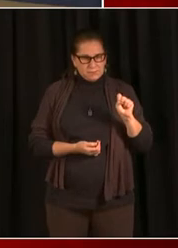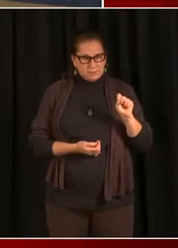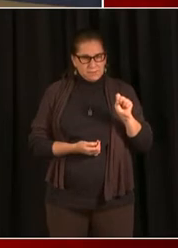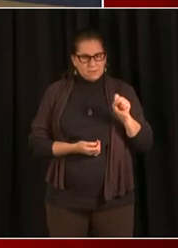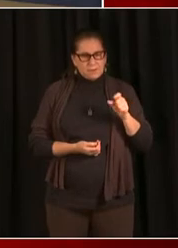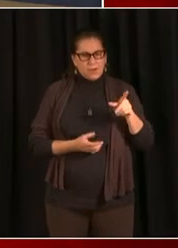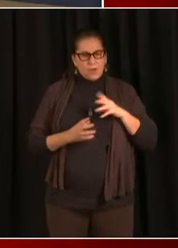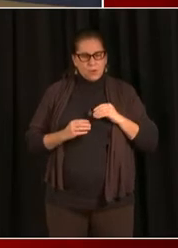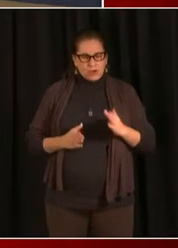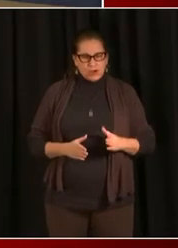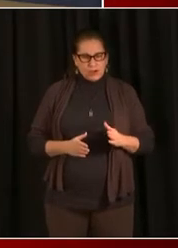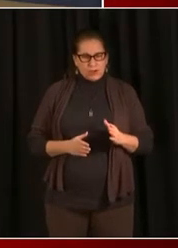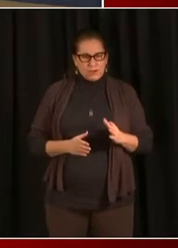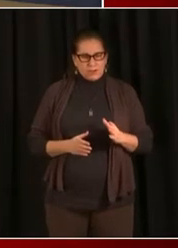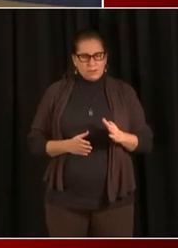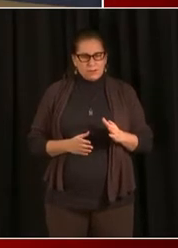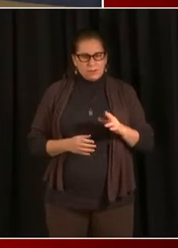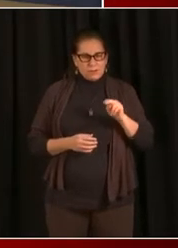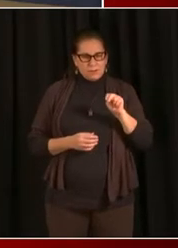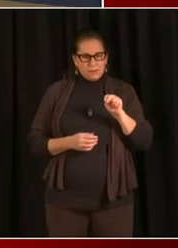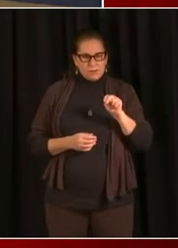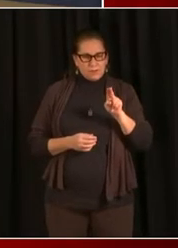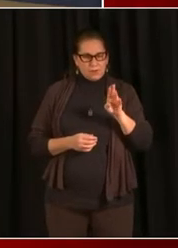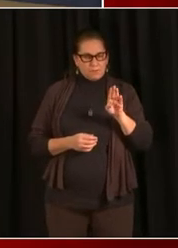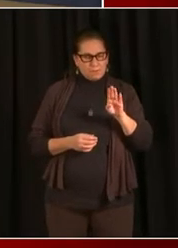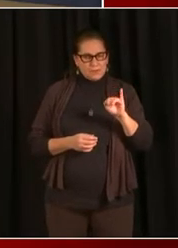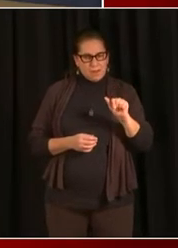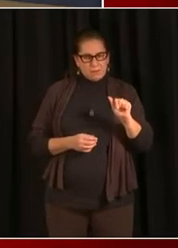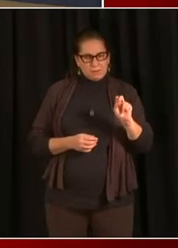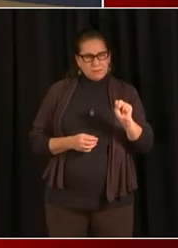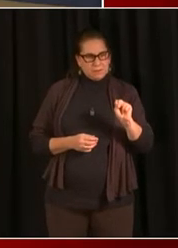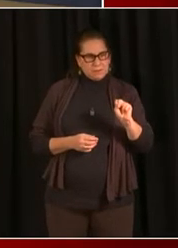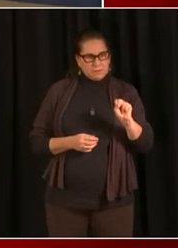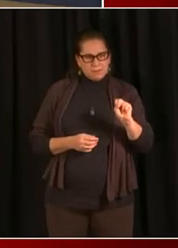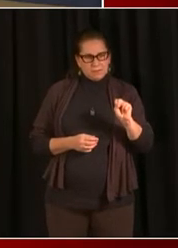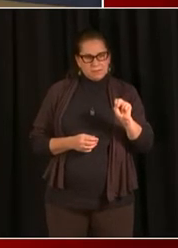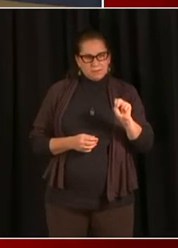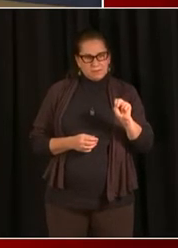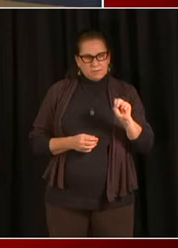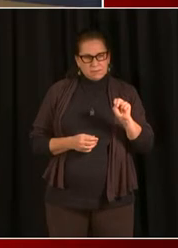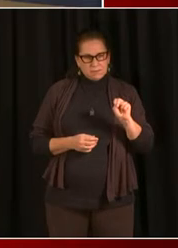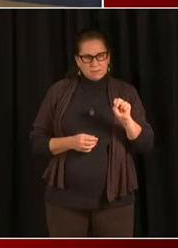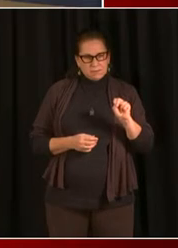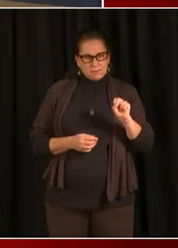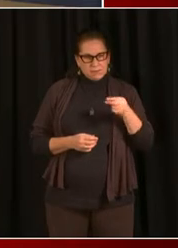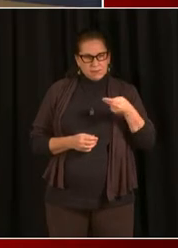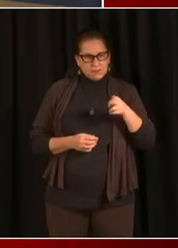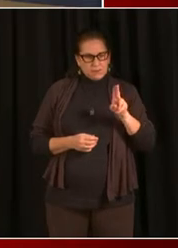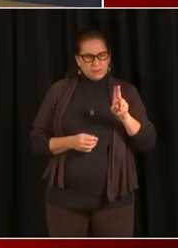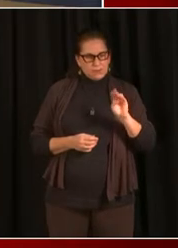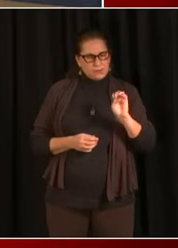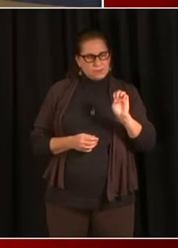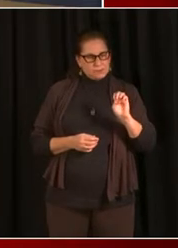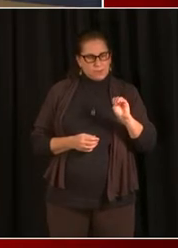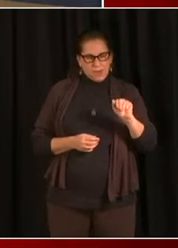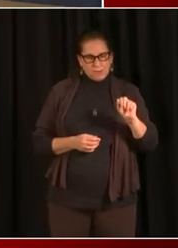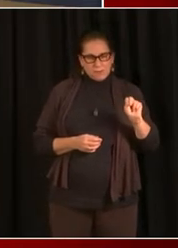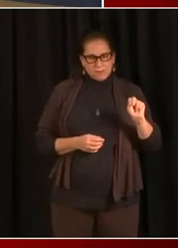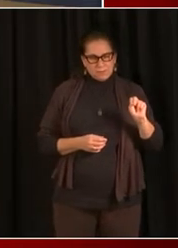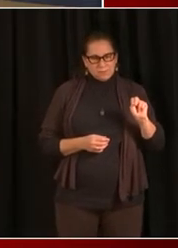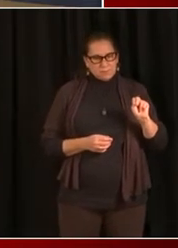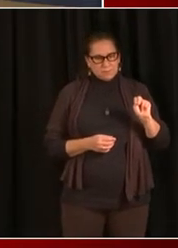little bit about your business? Sure. So Nubian Hueman is a retail social enterprise. We started